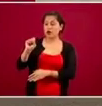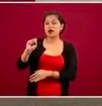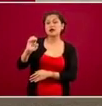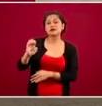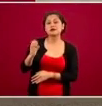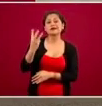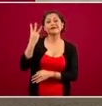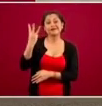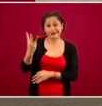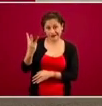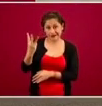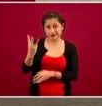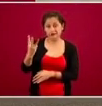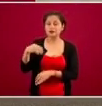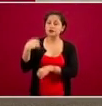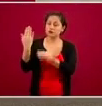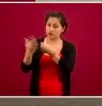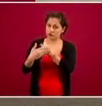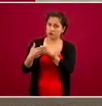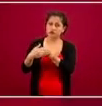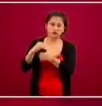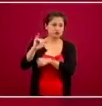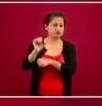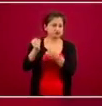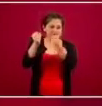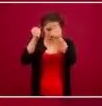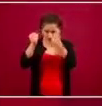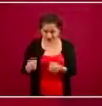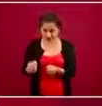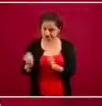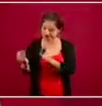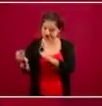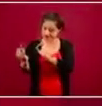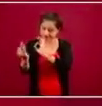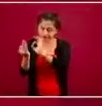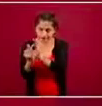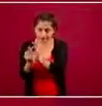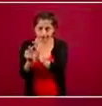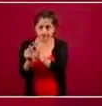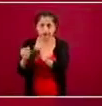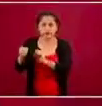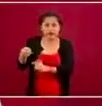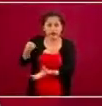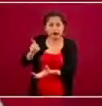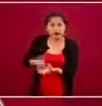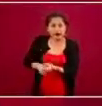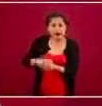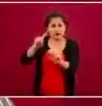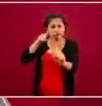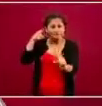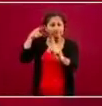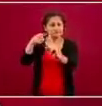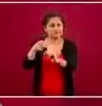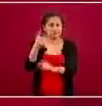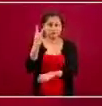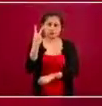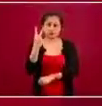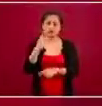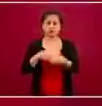will unfortunately reach, as we have said it day after day, and we will be getting there pretty